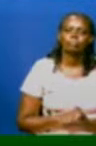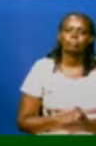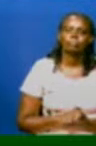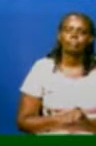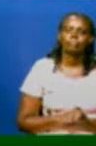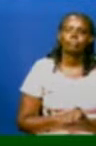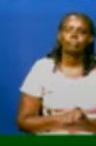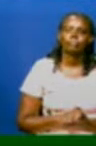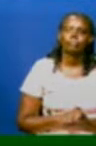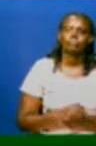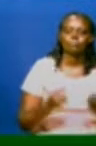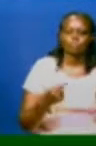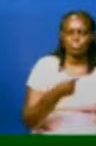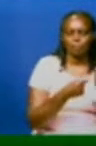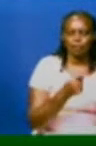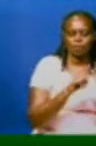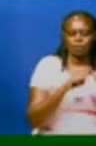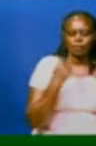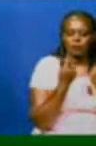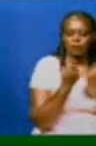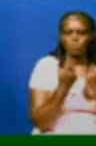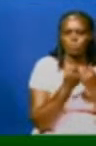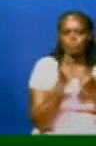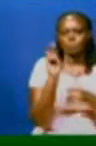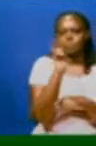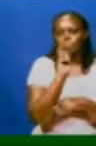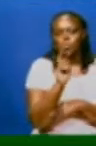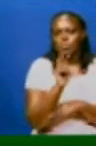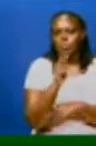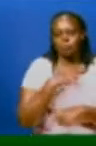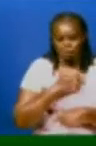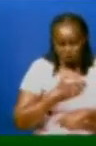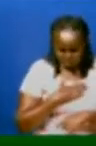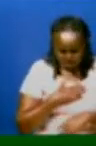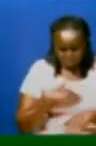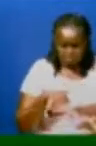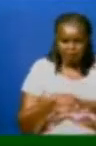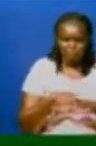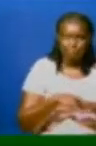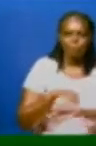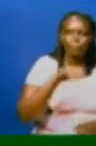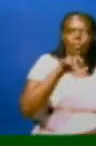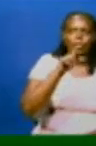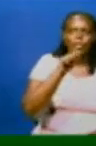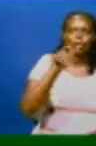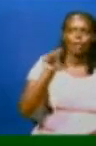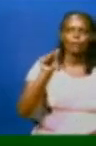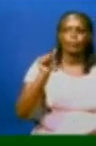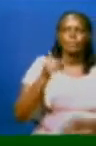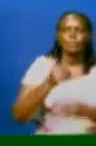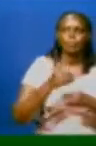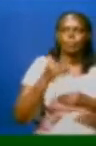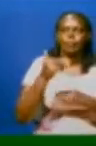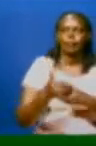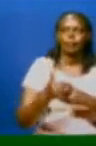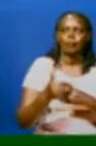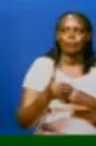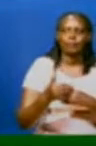The technical team, please try to trace the member for Yatta. You can move to the next. Let me move this.